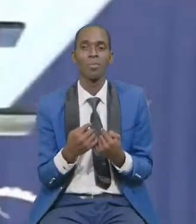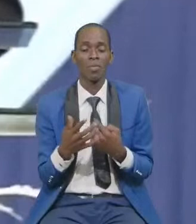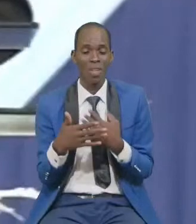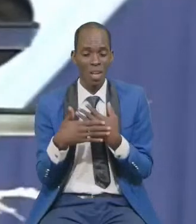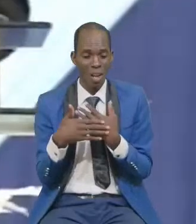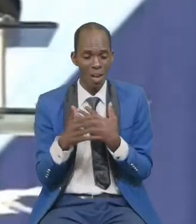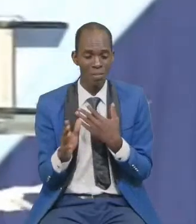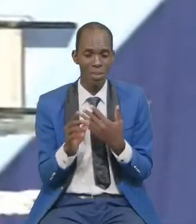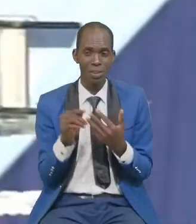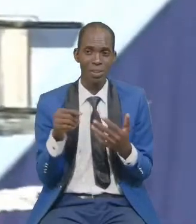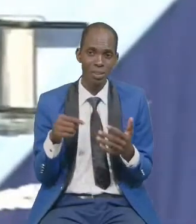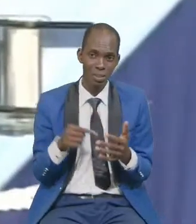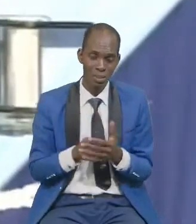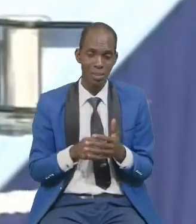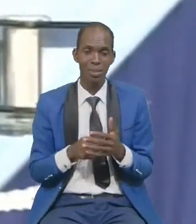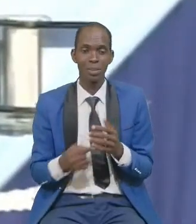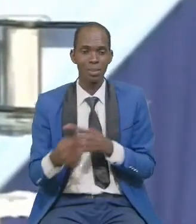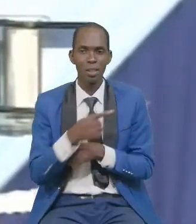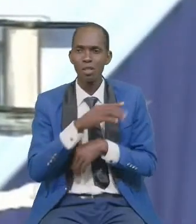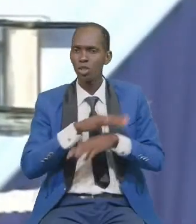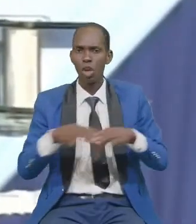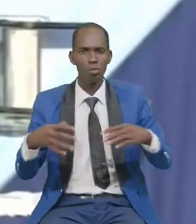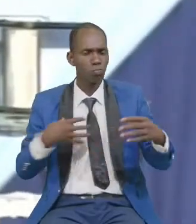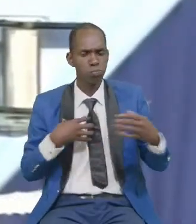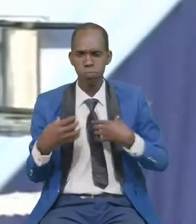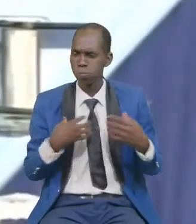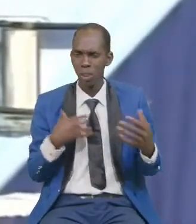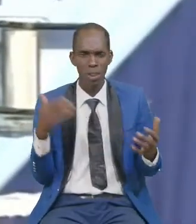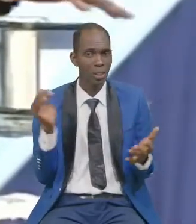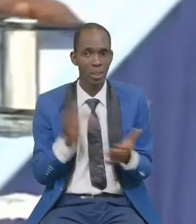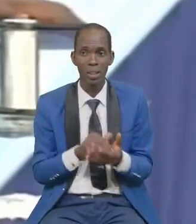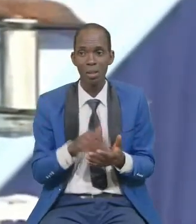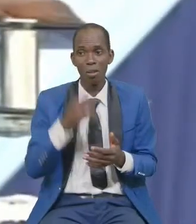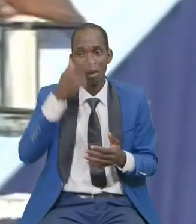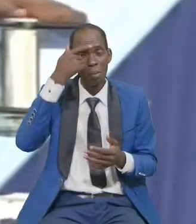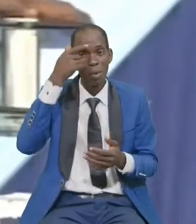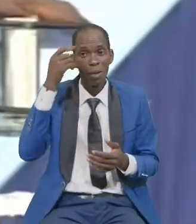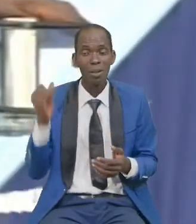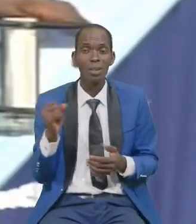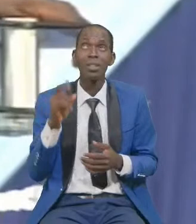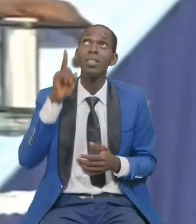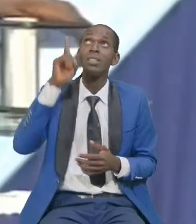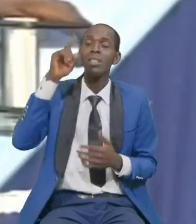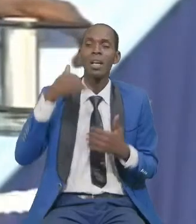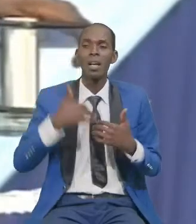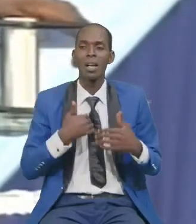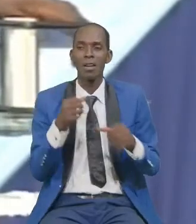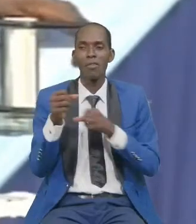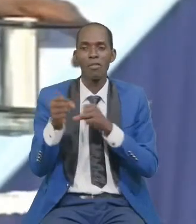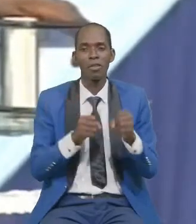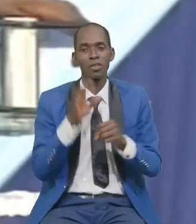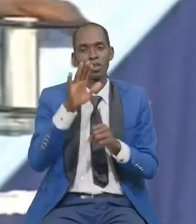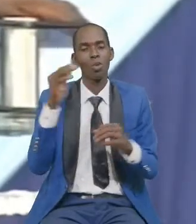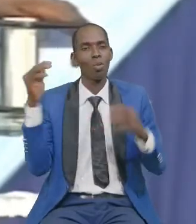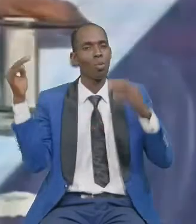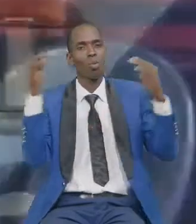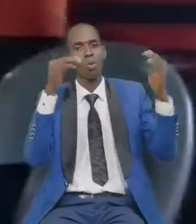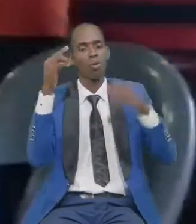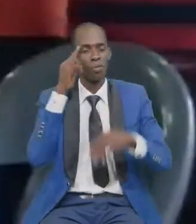After this day, don't complain again. Don't complain again. Because he has fought your battle for